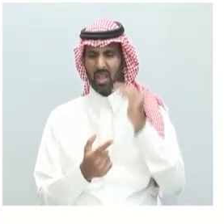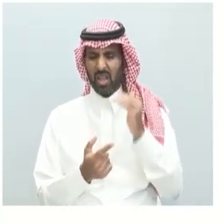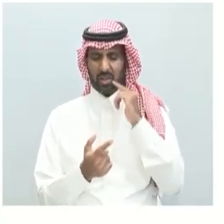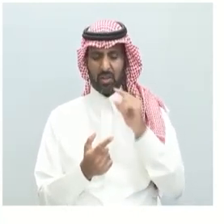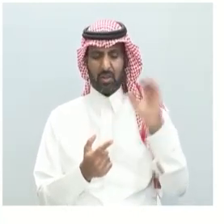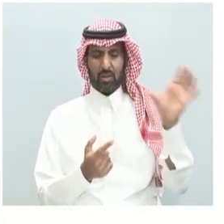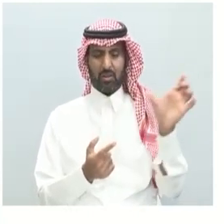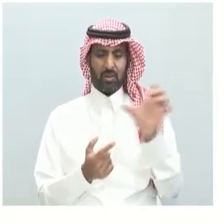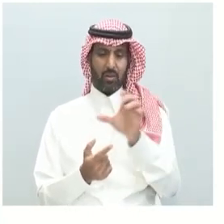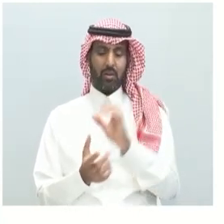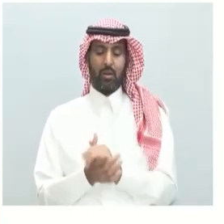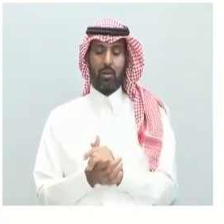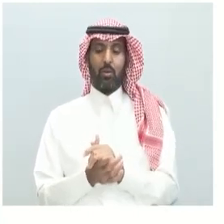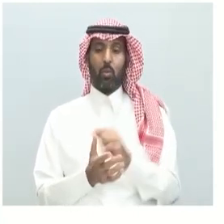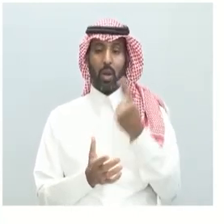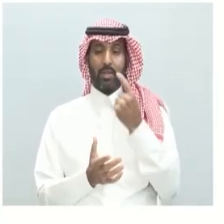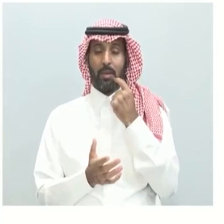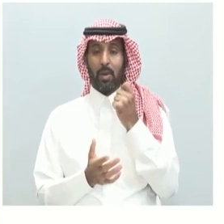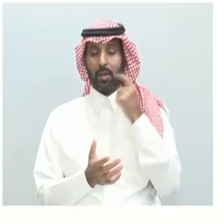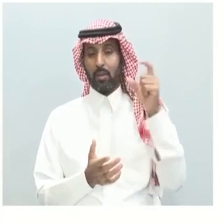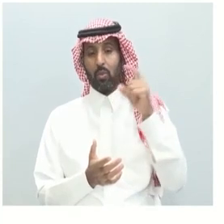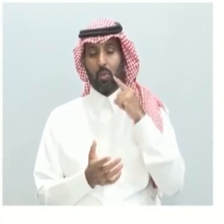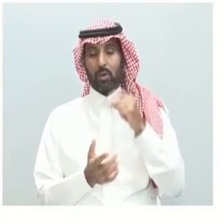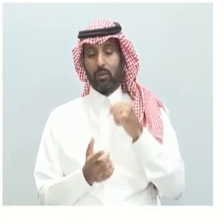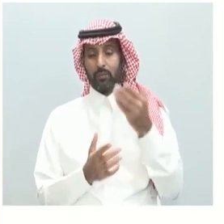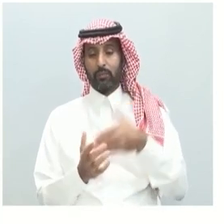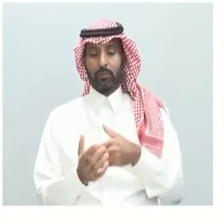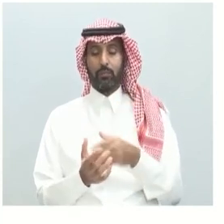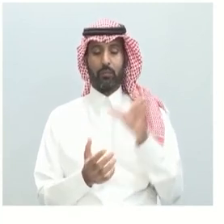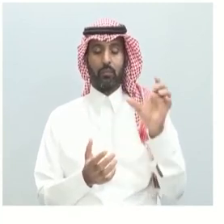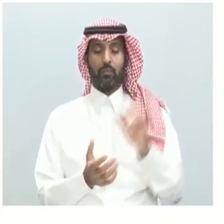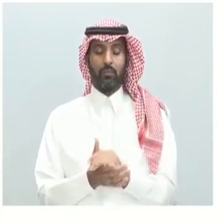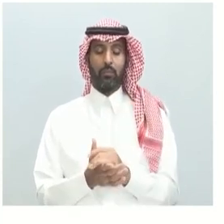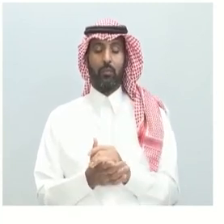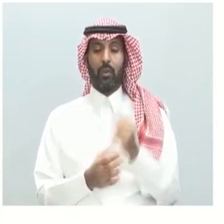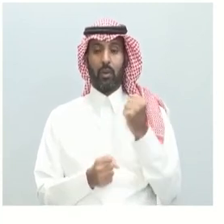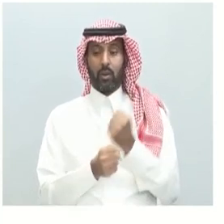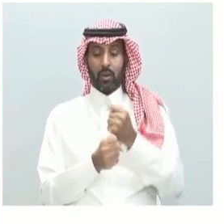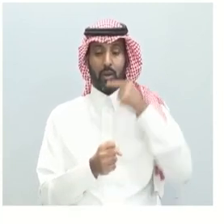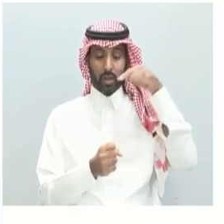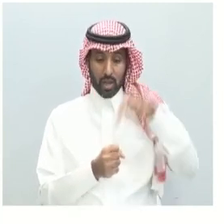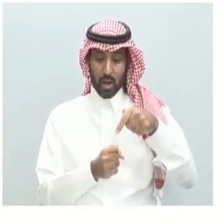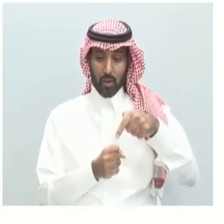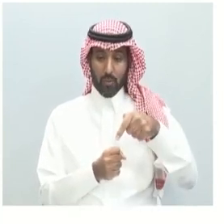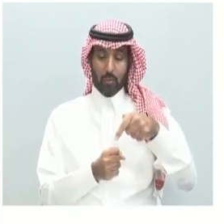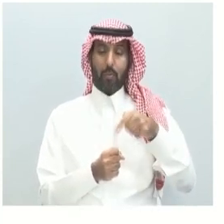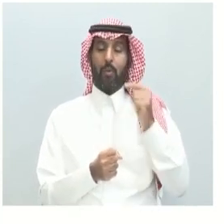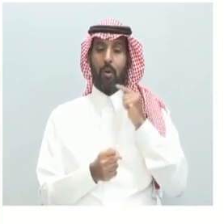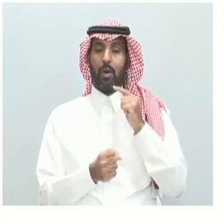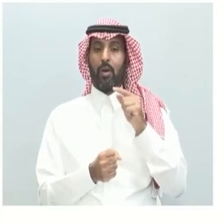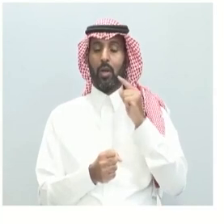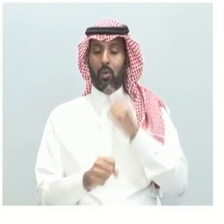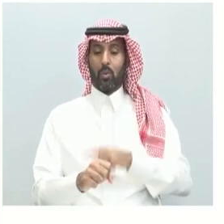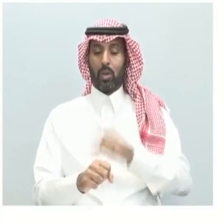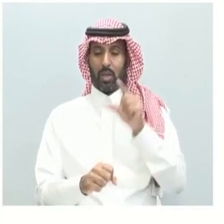never, every day, once a month, on weekends. We also use the present progressive to talk about temporary